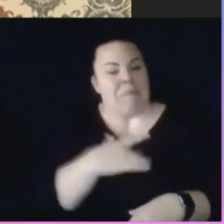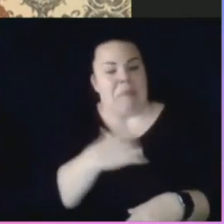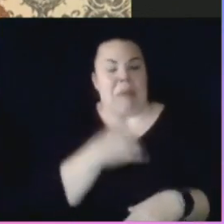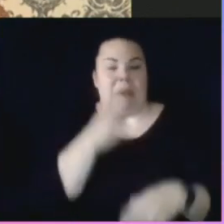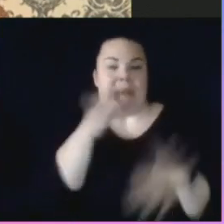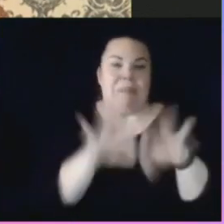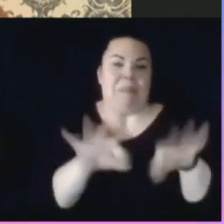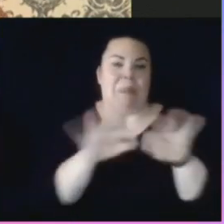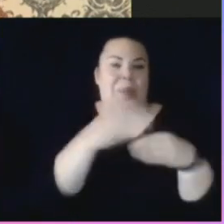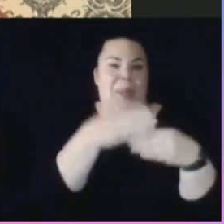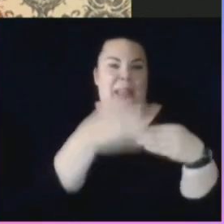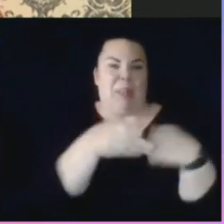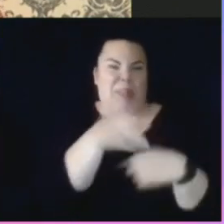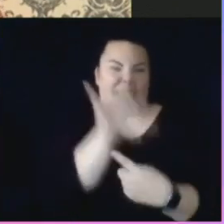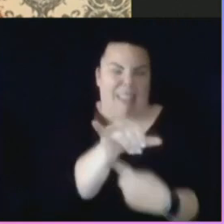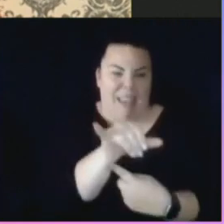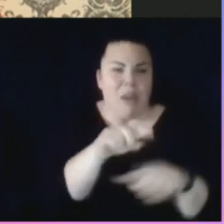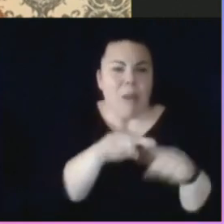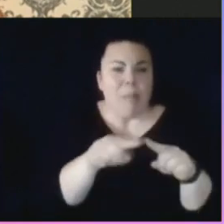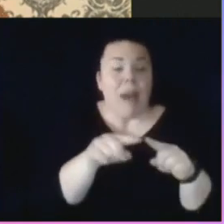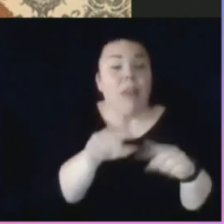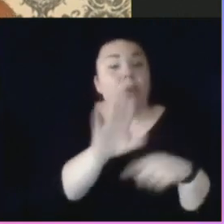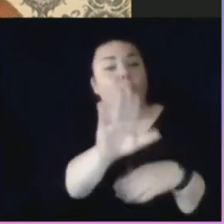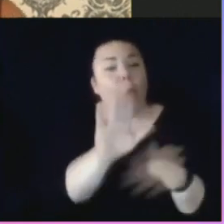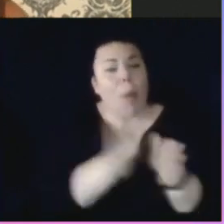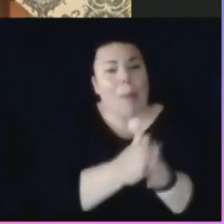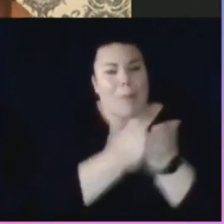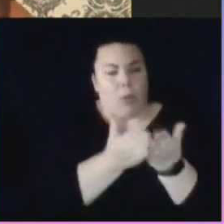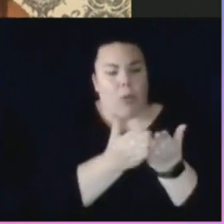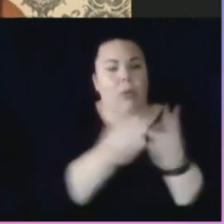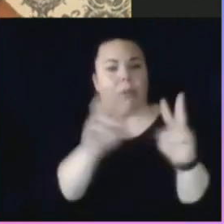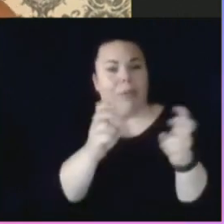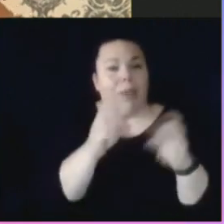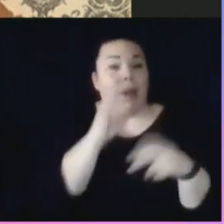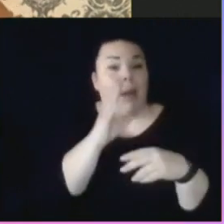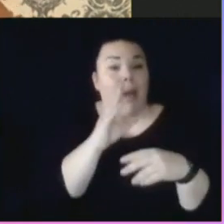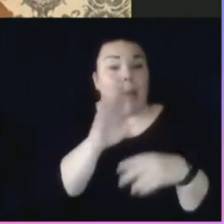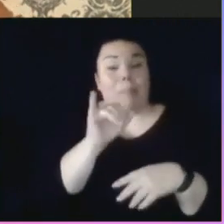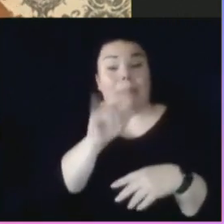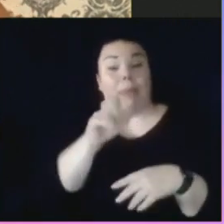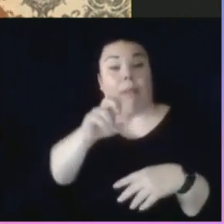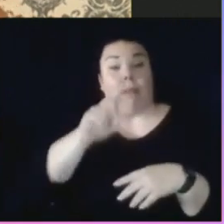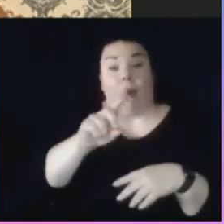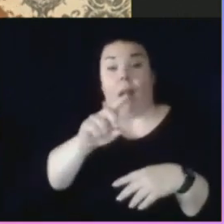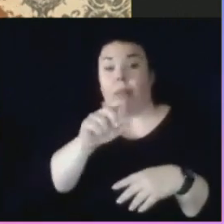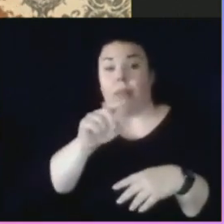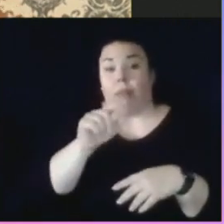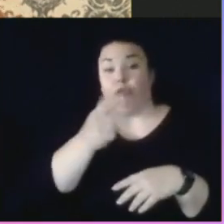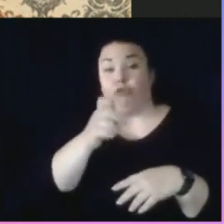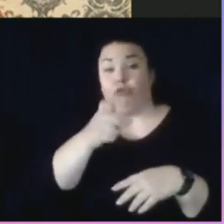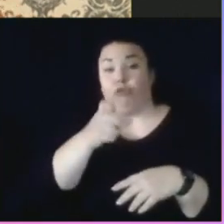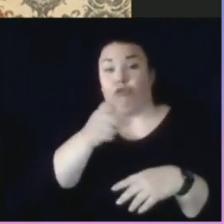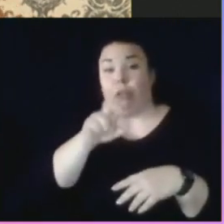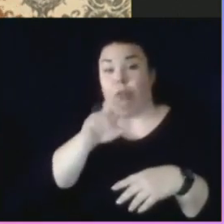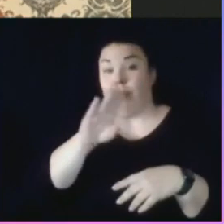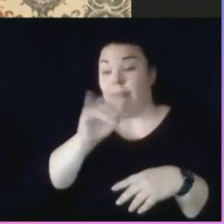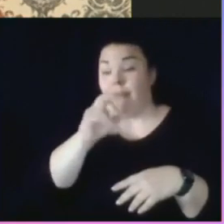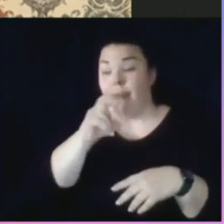Beyond the Gender Binary is written as a primer that anyone can understand. I mean, Chase said that in our virtual green room before we came